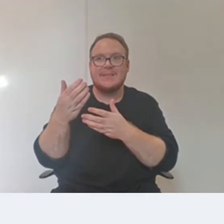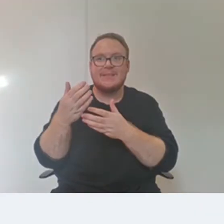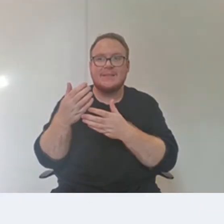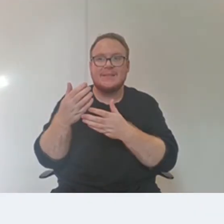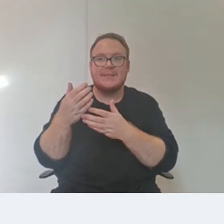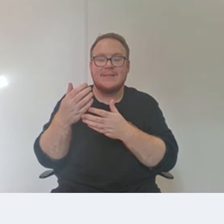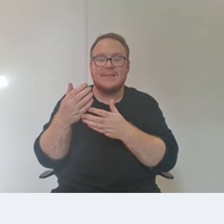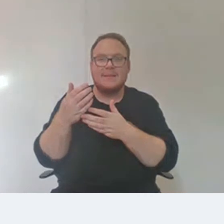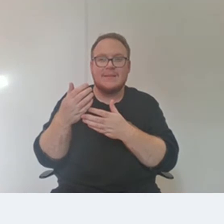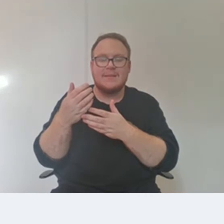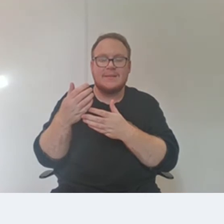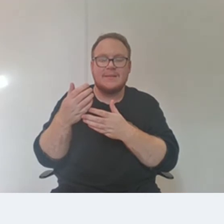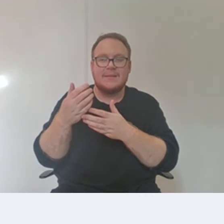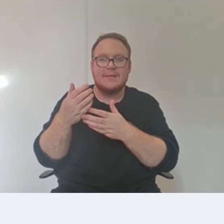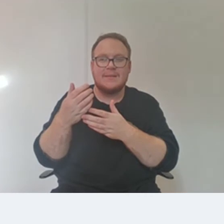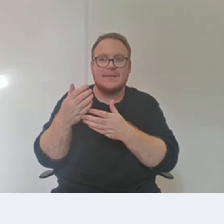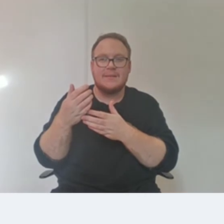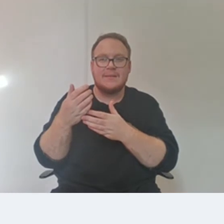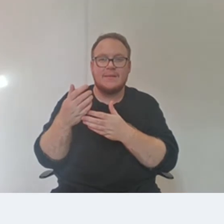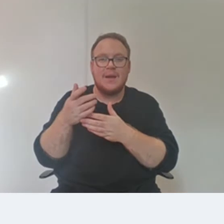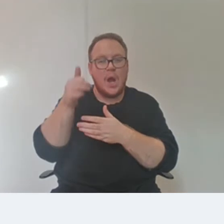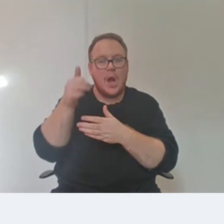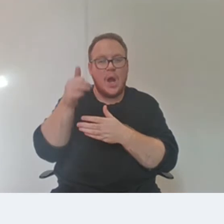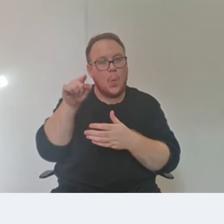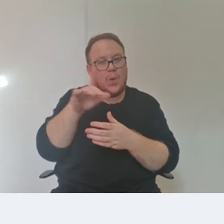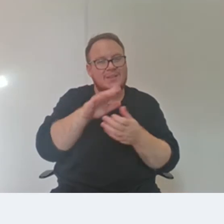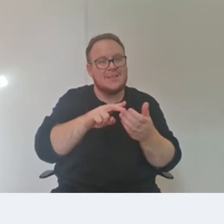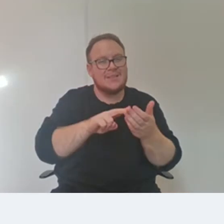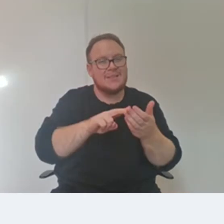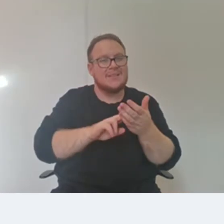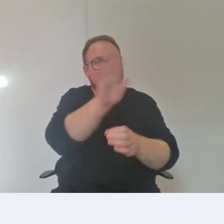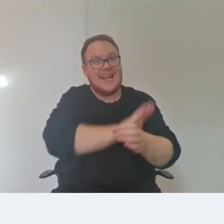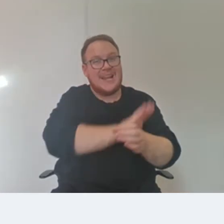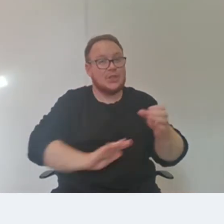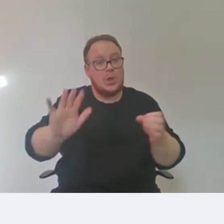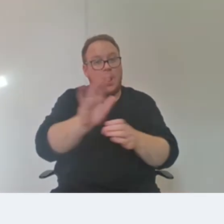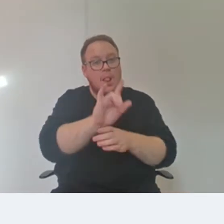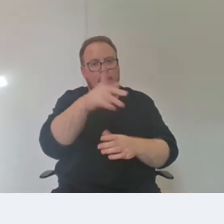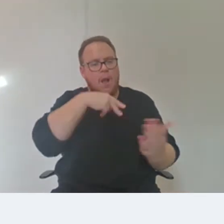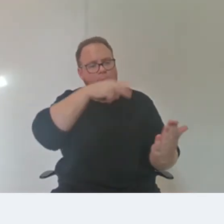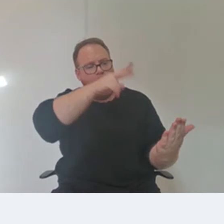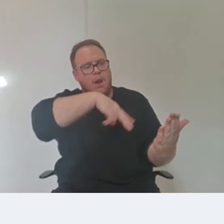I know it's national, but it can make for some disturbing reading,